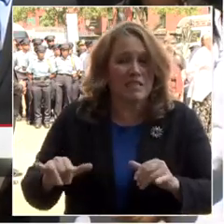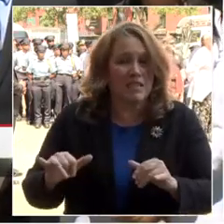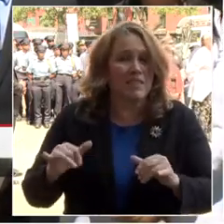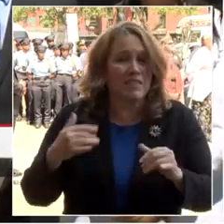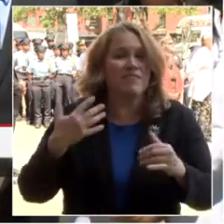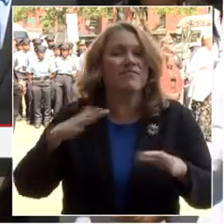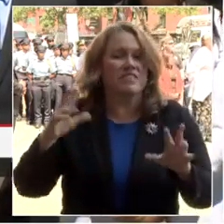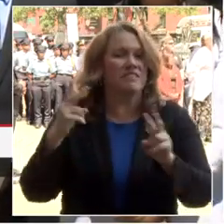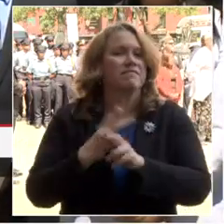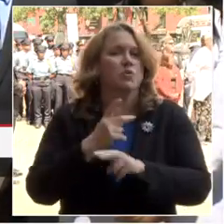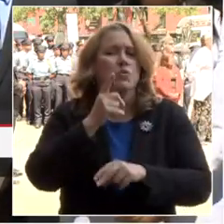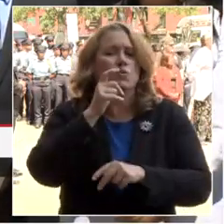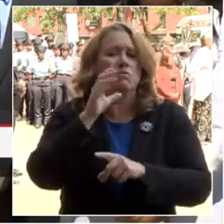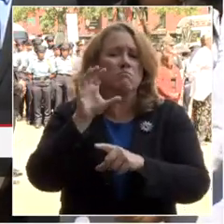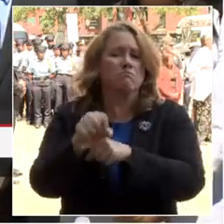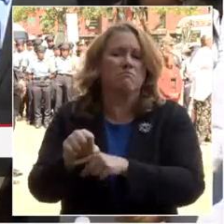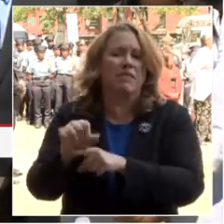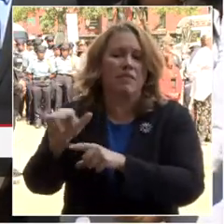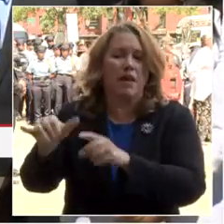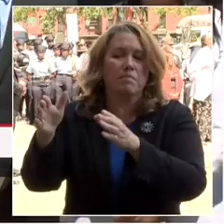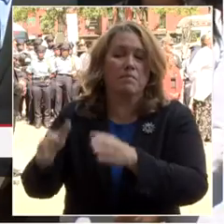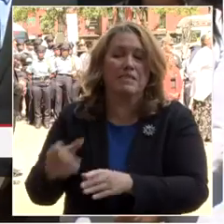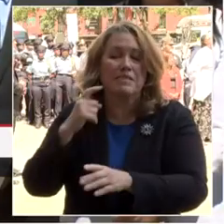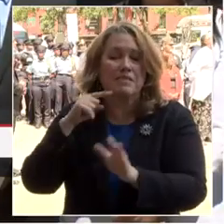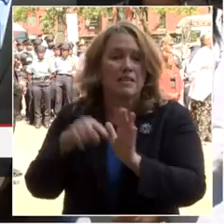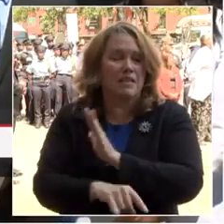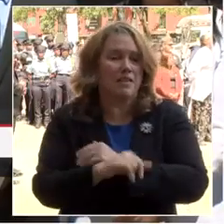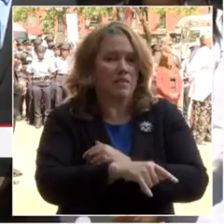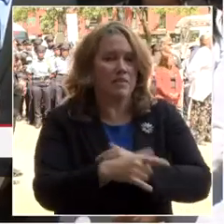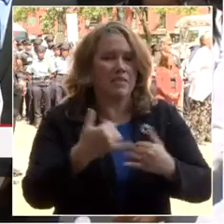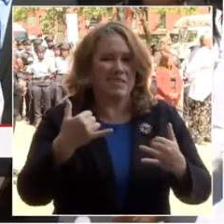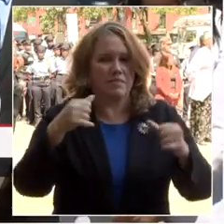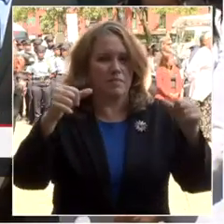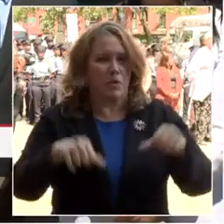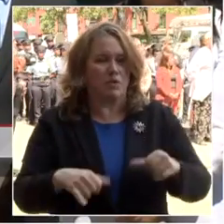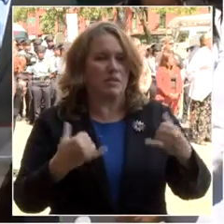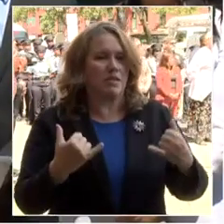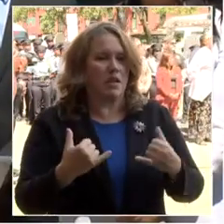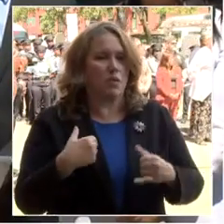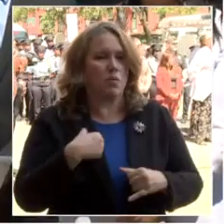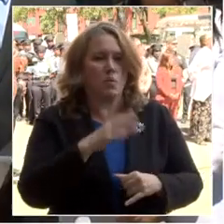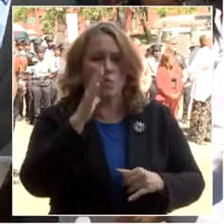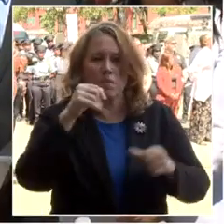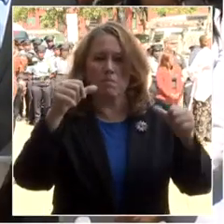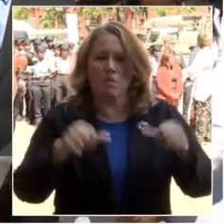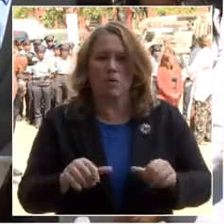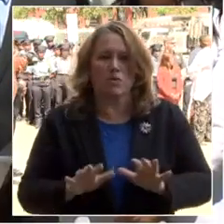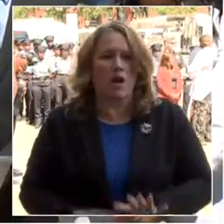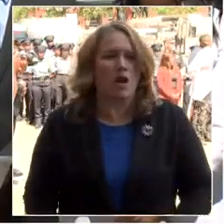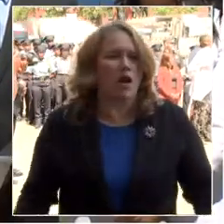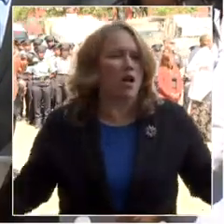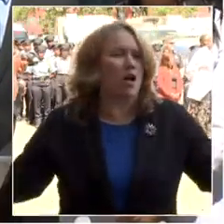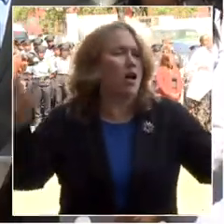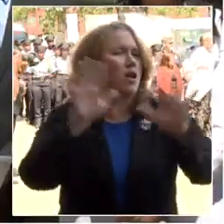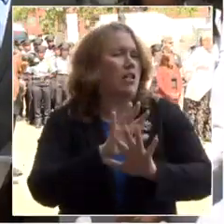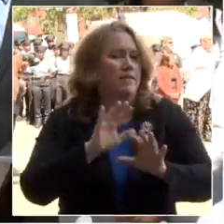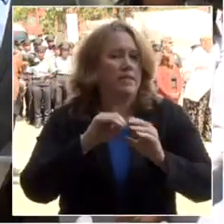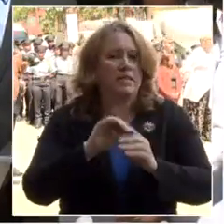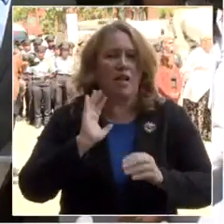Please take a close look at this image. It will be put on all of our social media